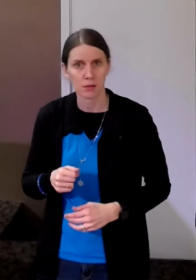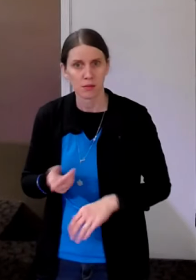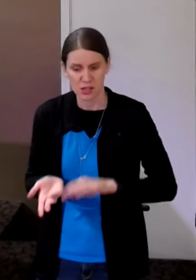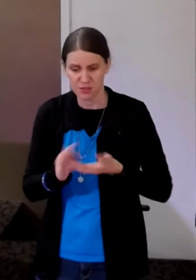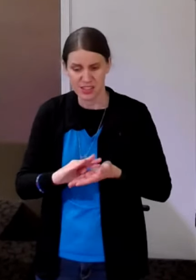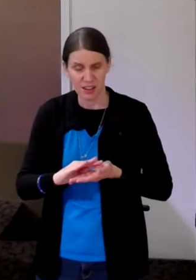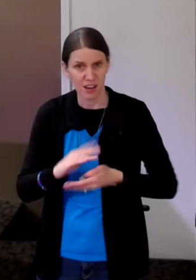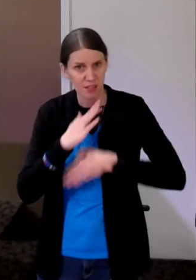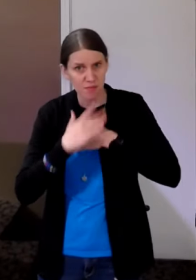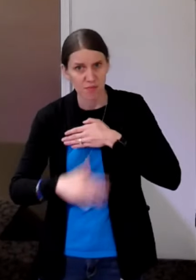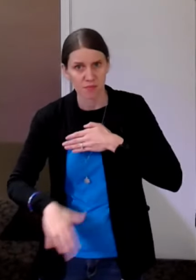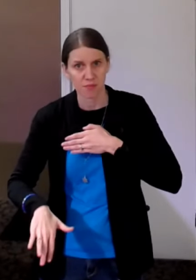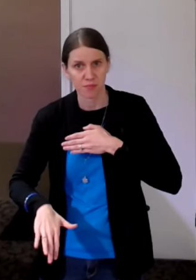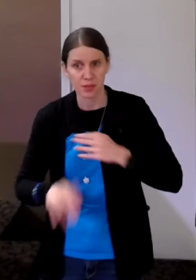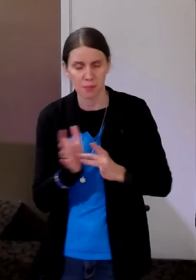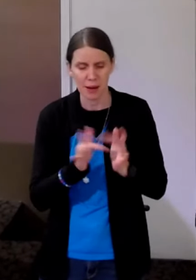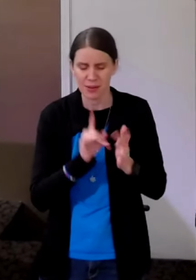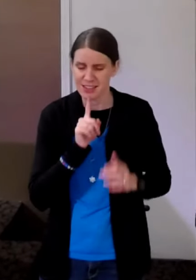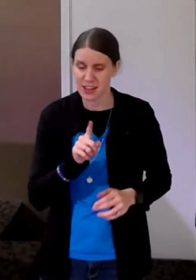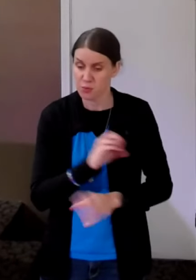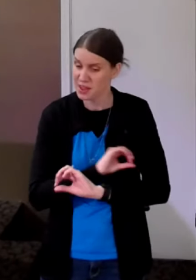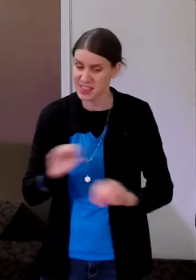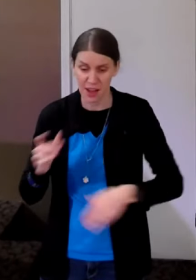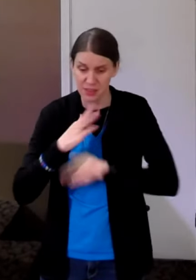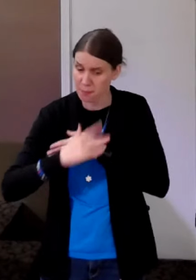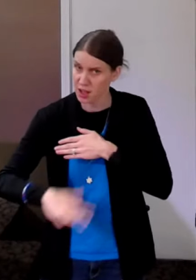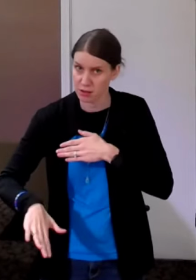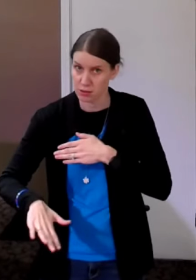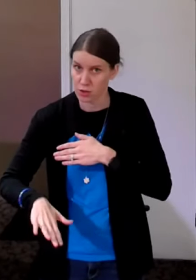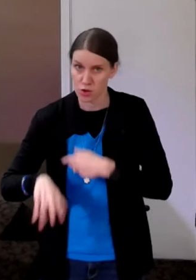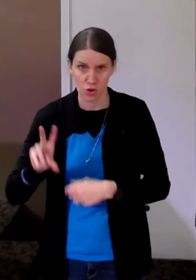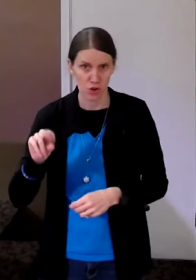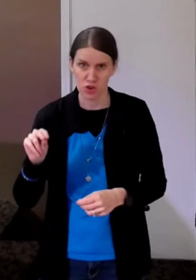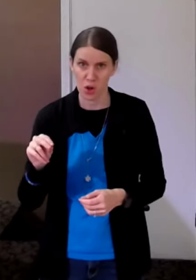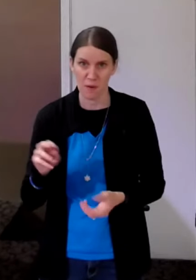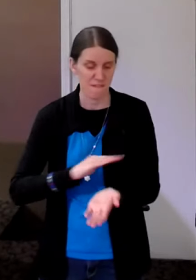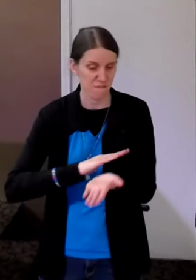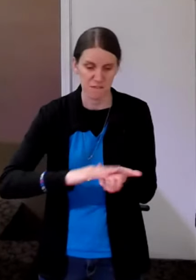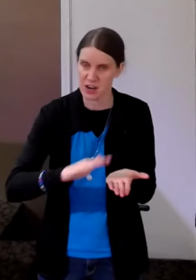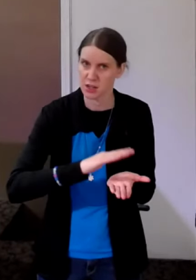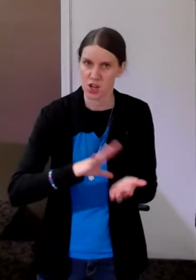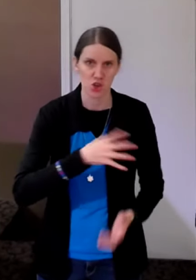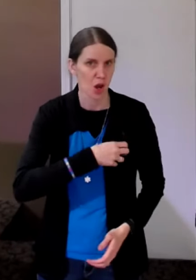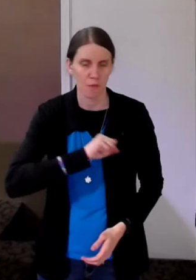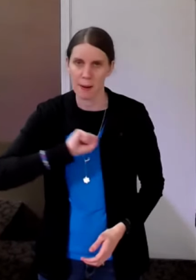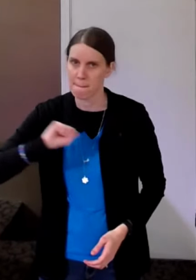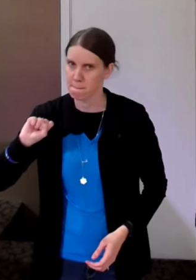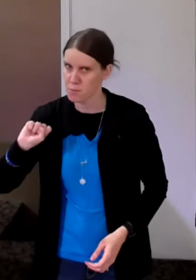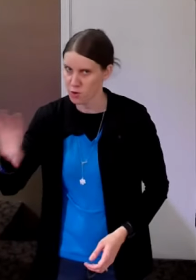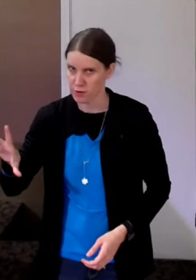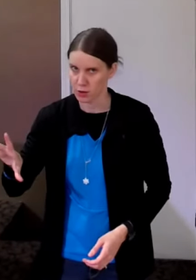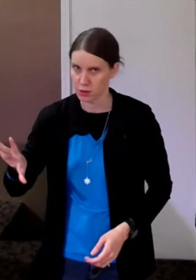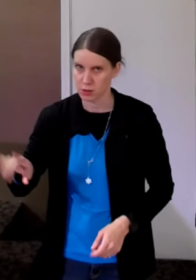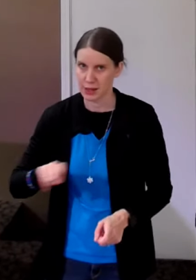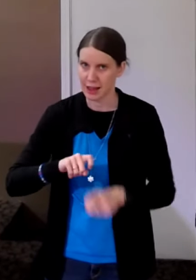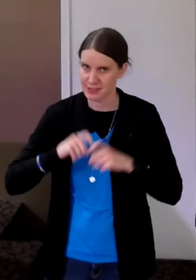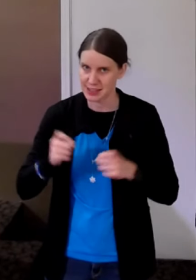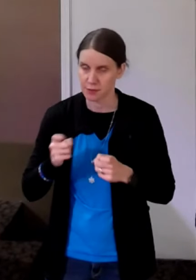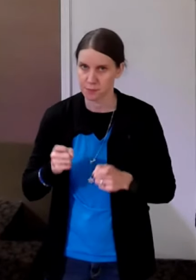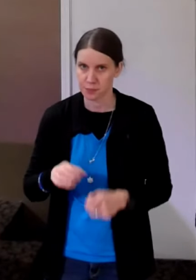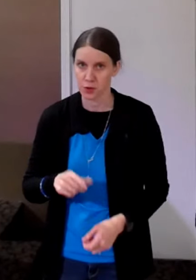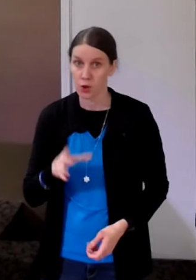blood. The Scripture says, without the shedding of blood, there's no remission, no removal of sins. Now, under the